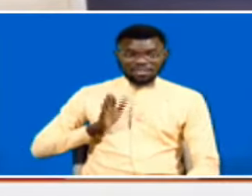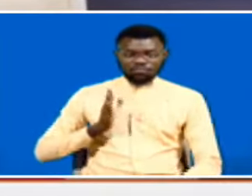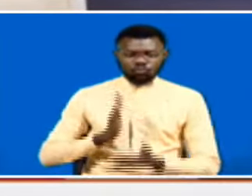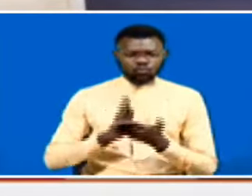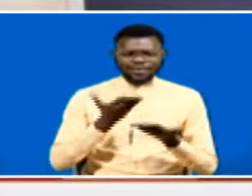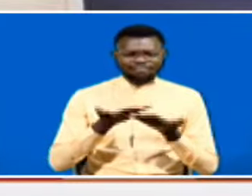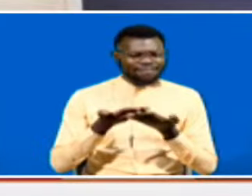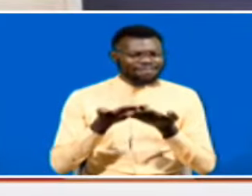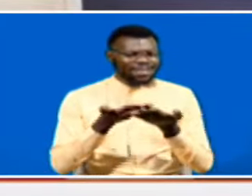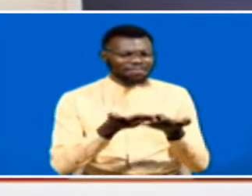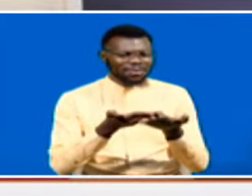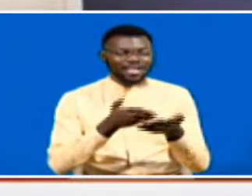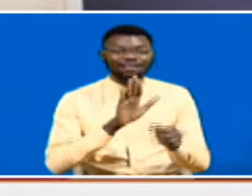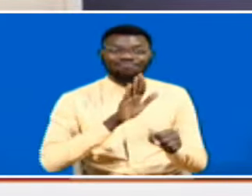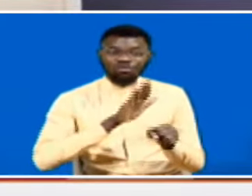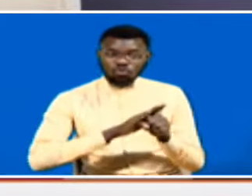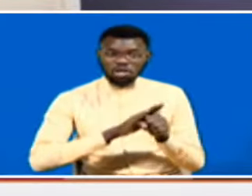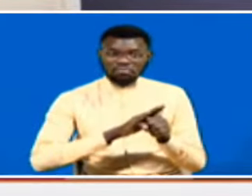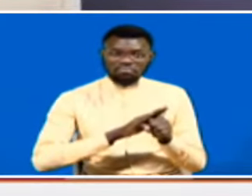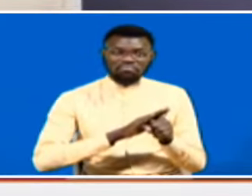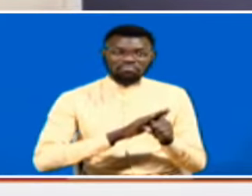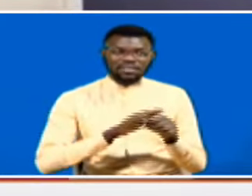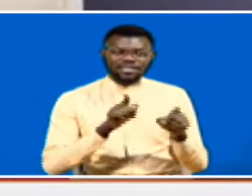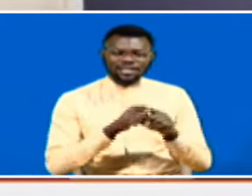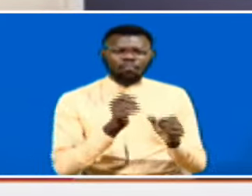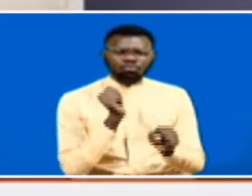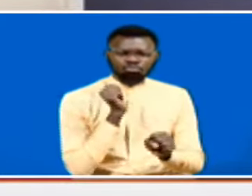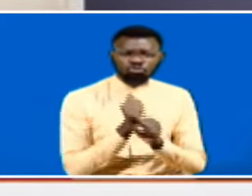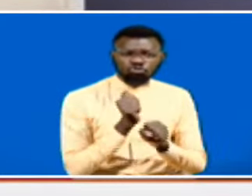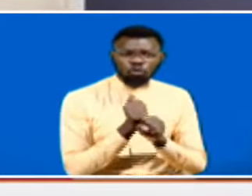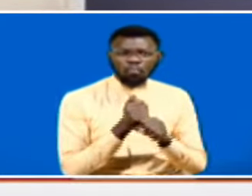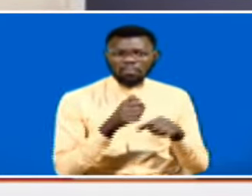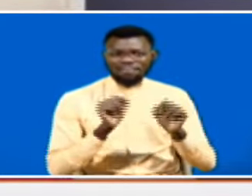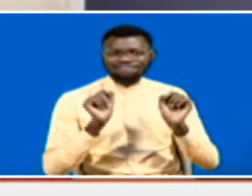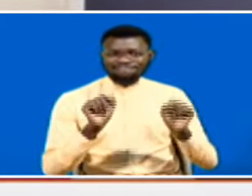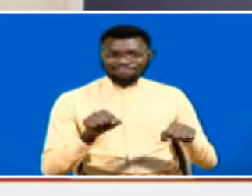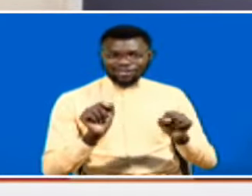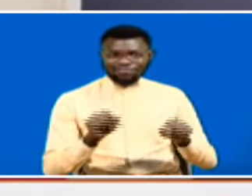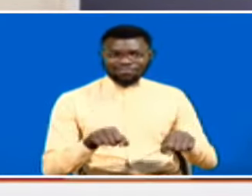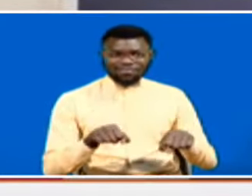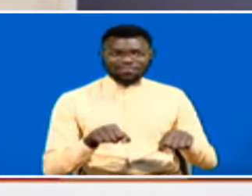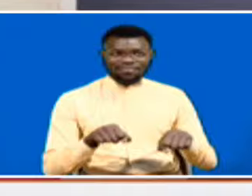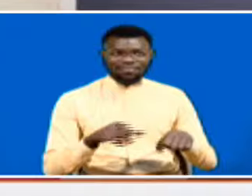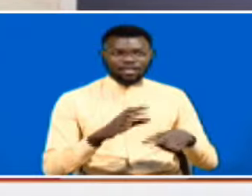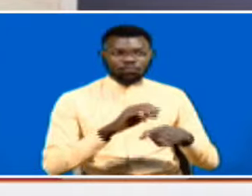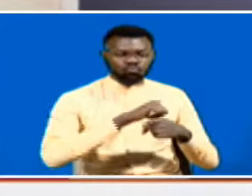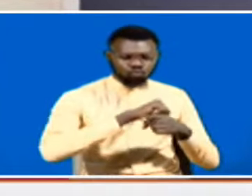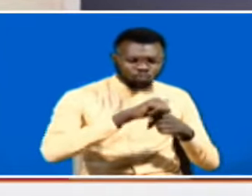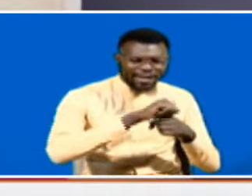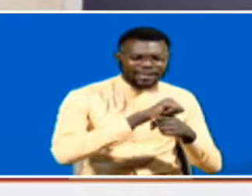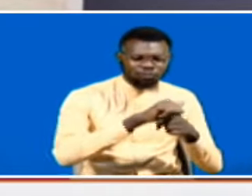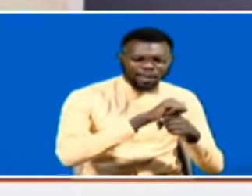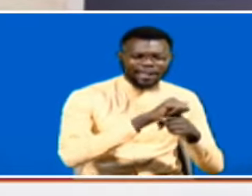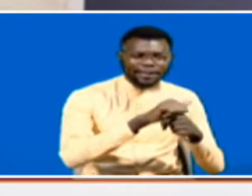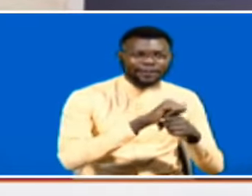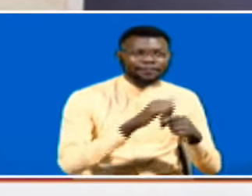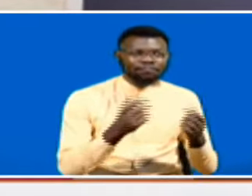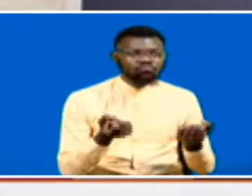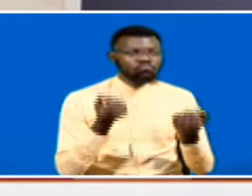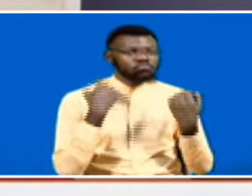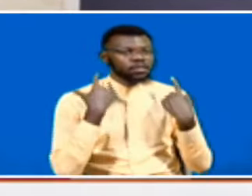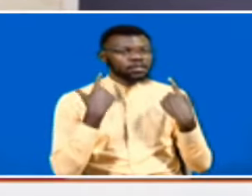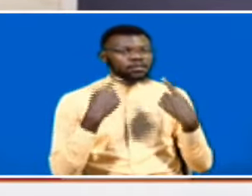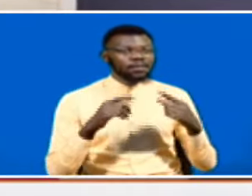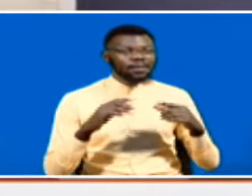lot a lot of labor relevant work can be done by machine. So people are more thinking